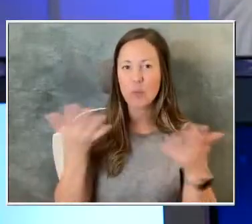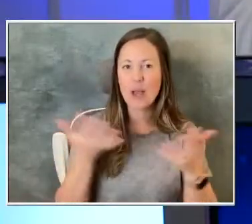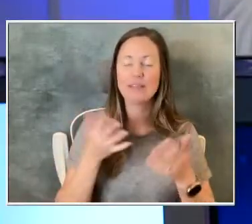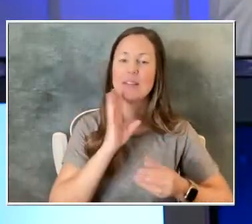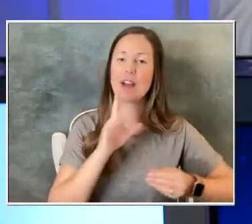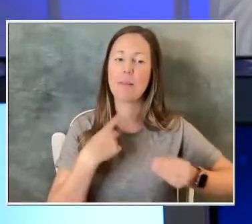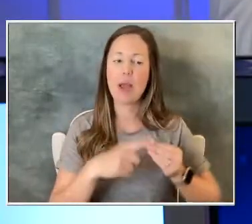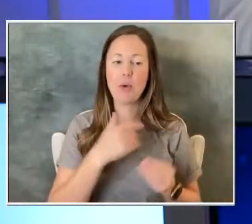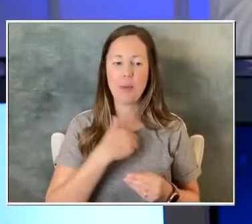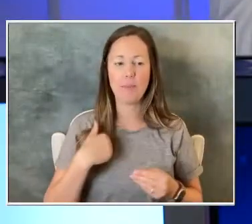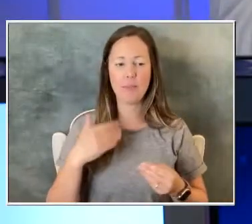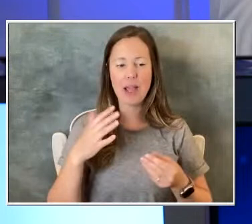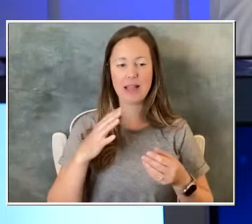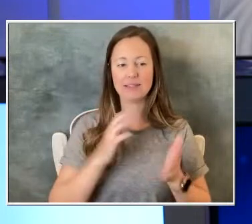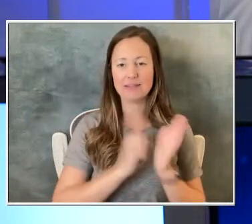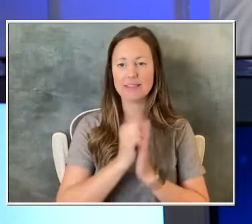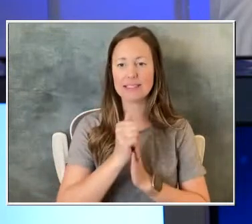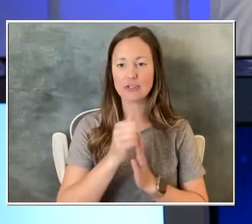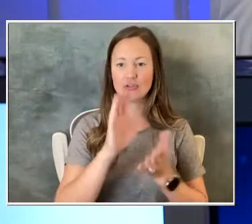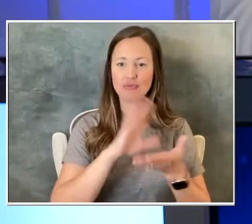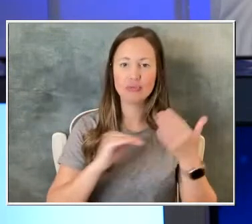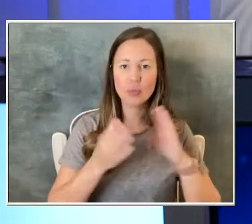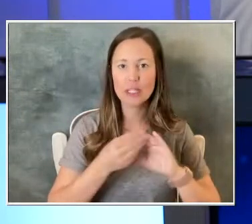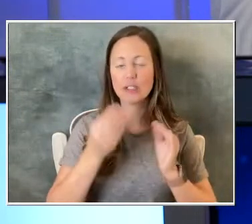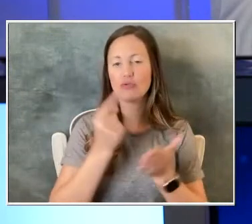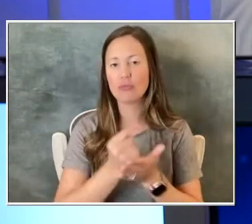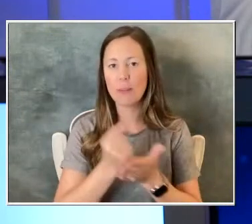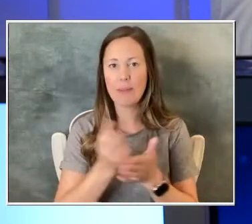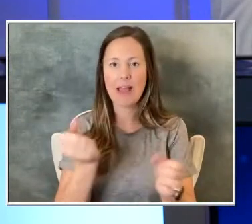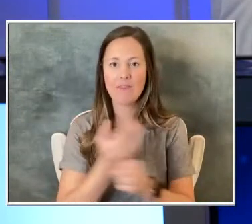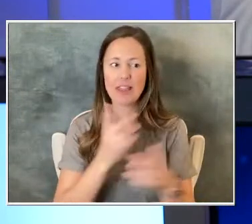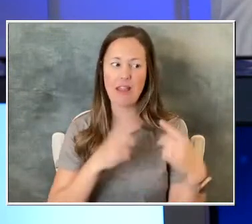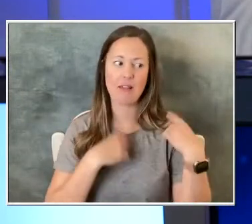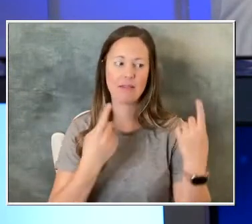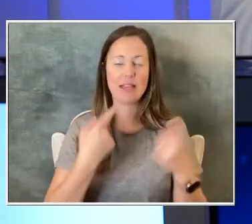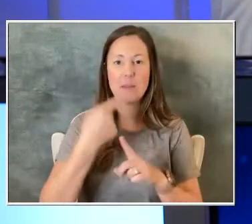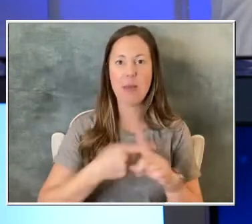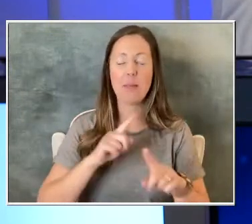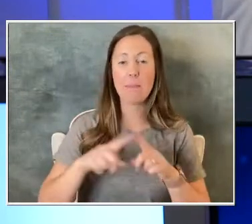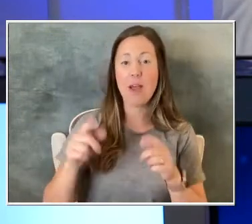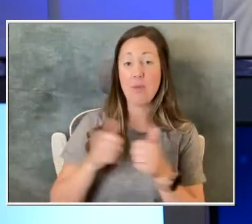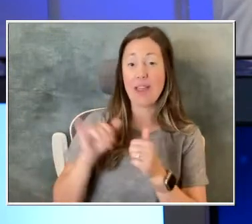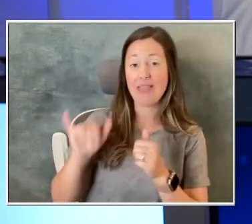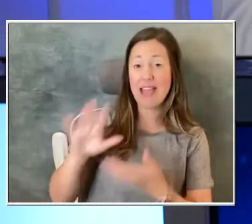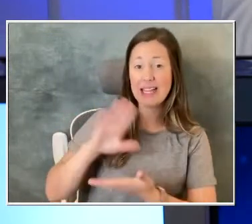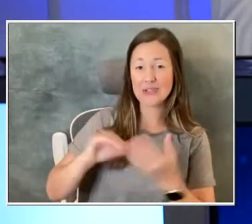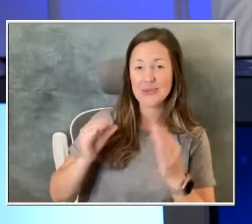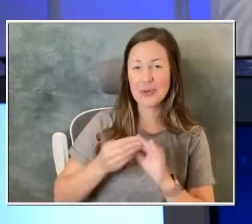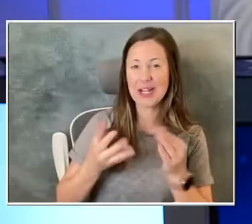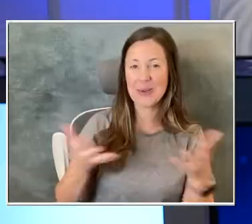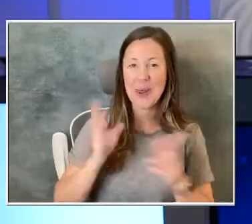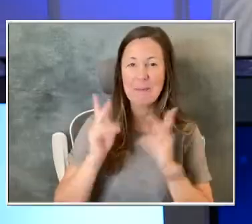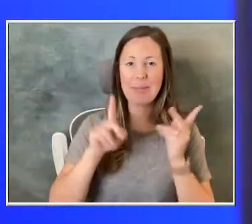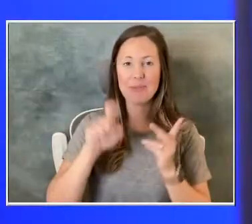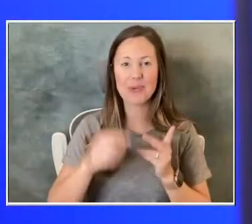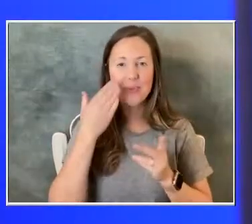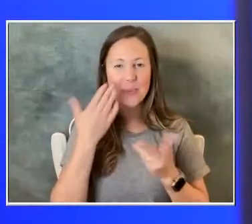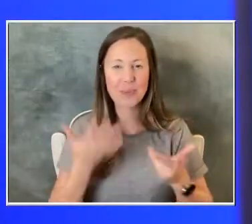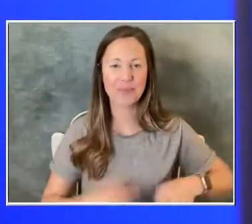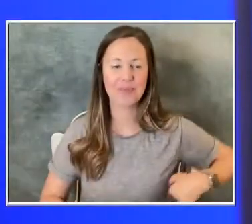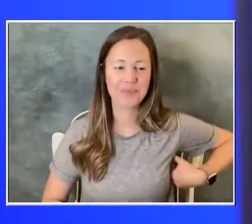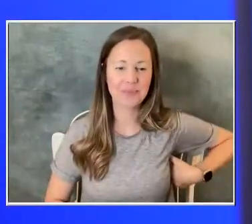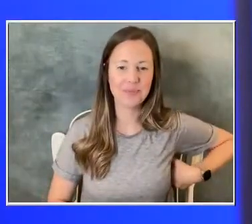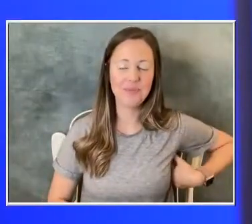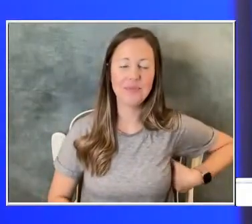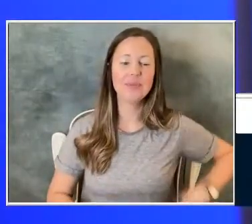and screening and treatments this whole month, but with this particular story and this group of ladies, what do you really want people to take away from it? I love this story